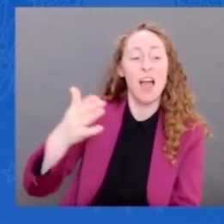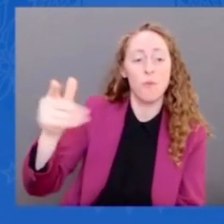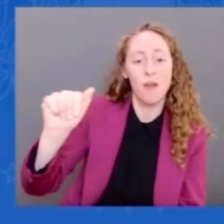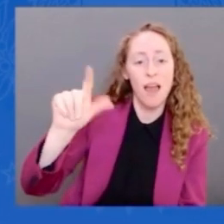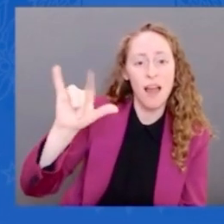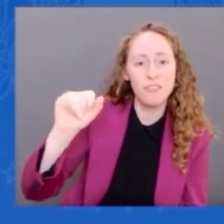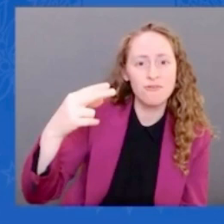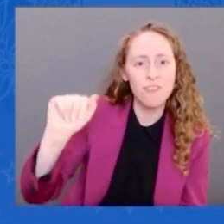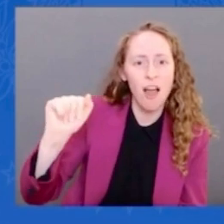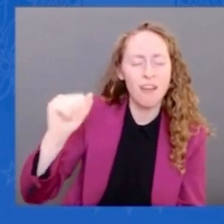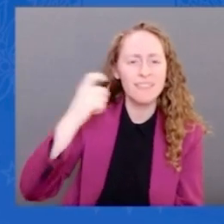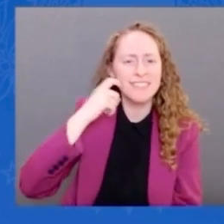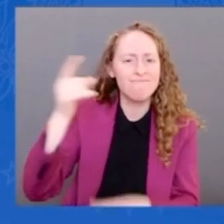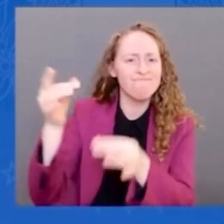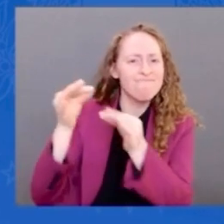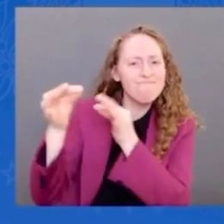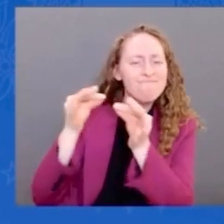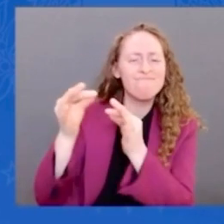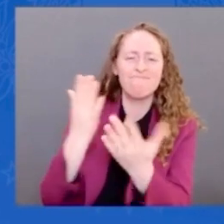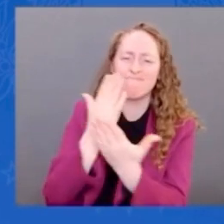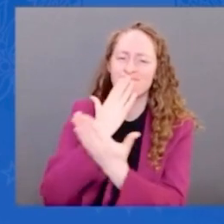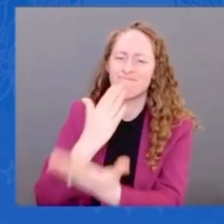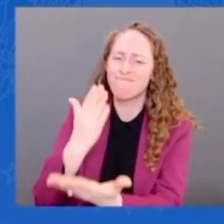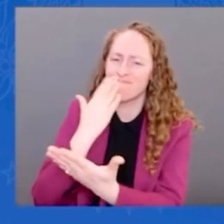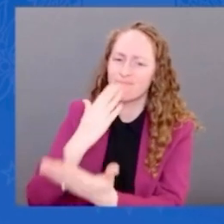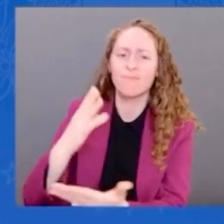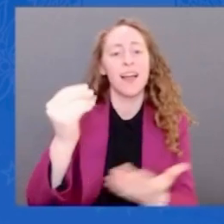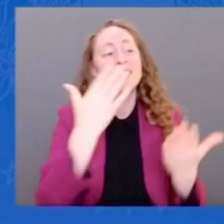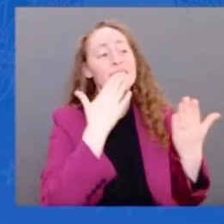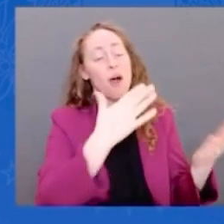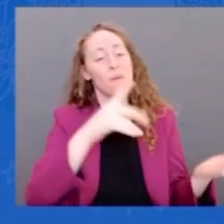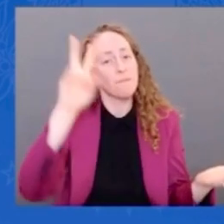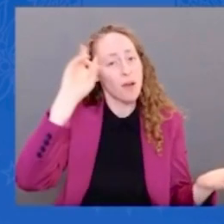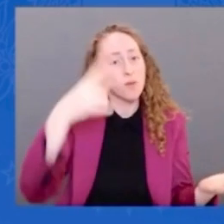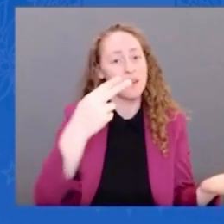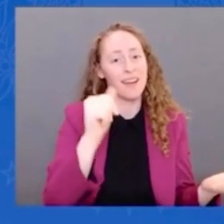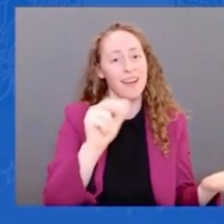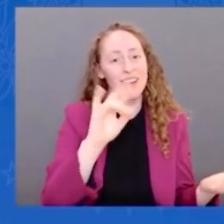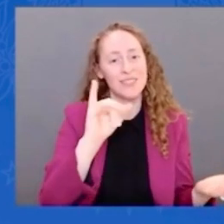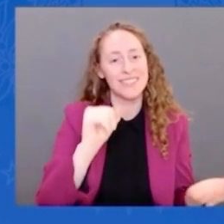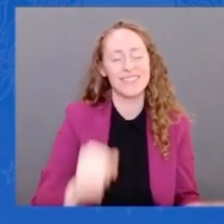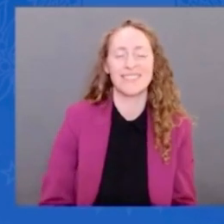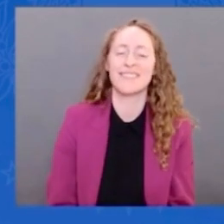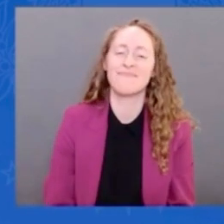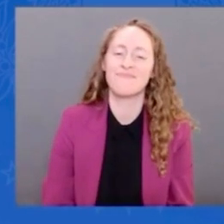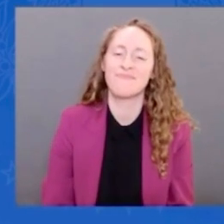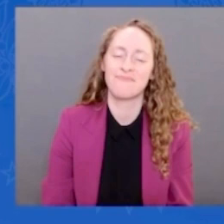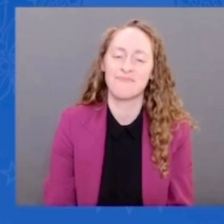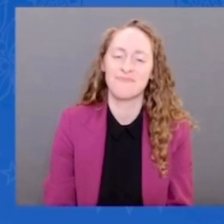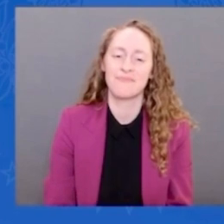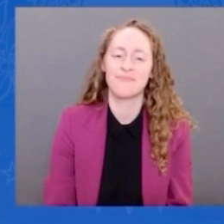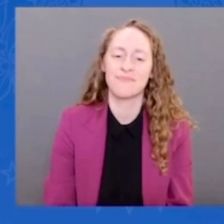thank the Vice President, Vice President Harris, for leading this effort in this administration on